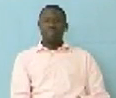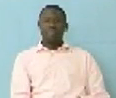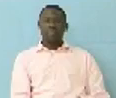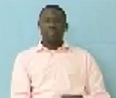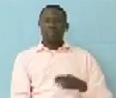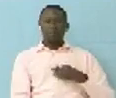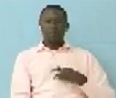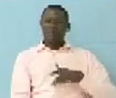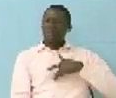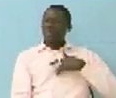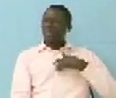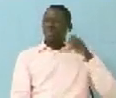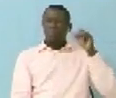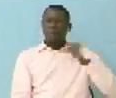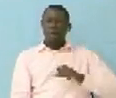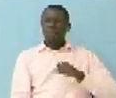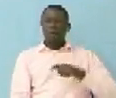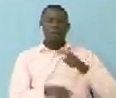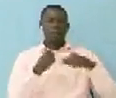reacted bitterly.